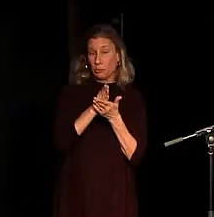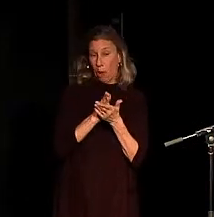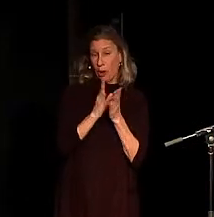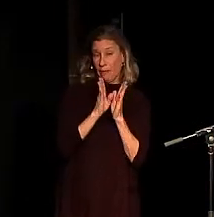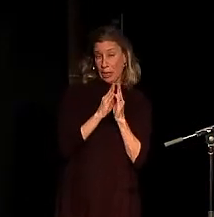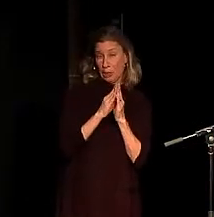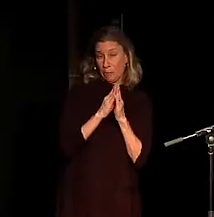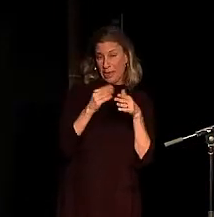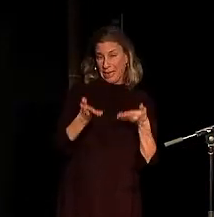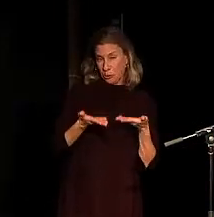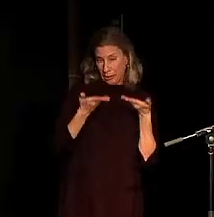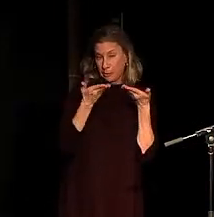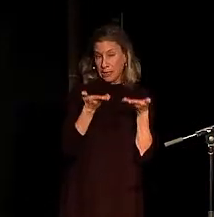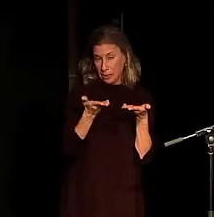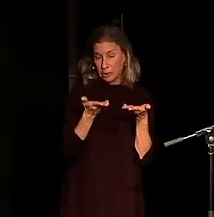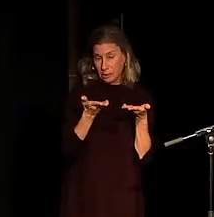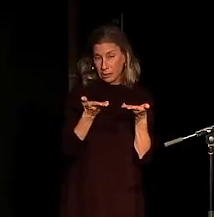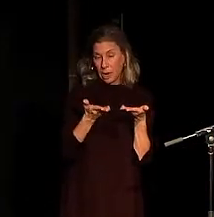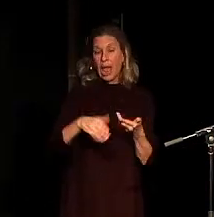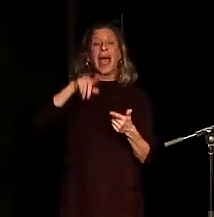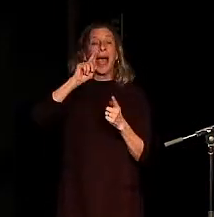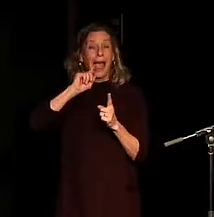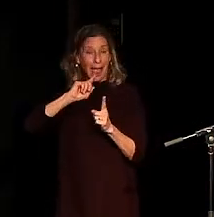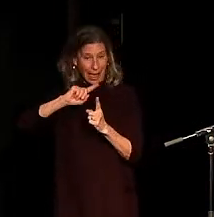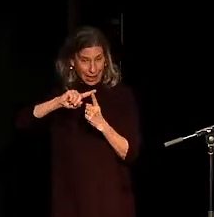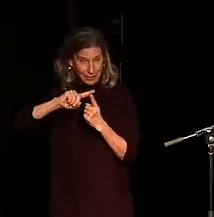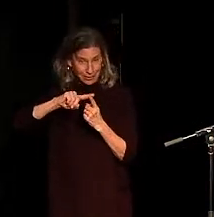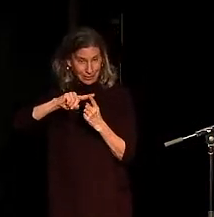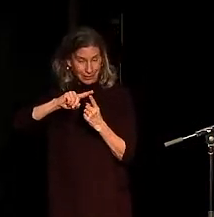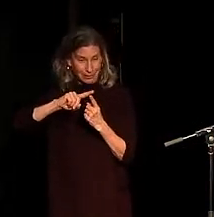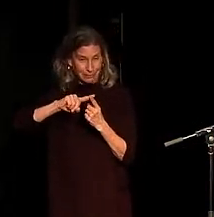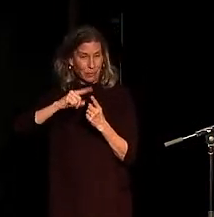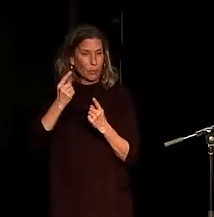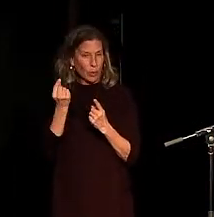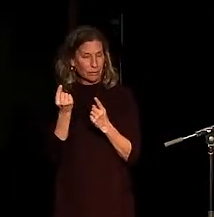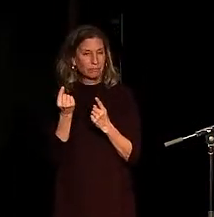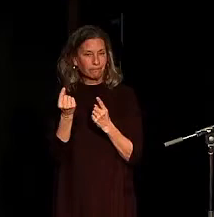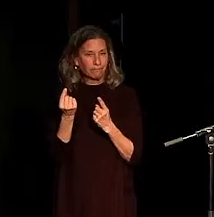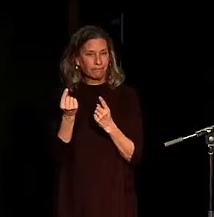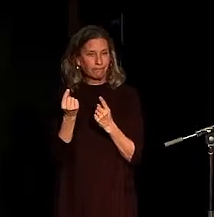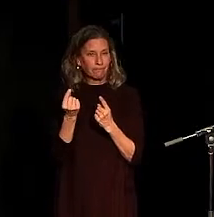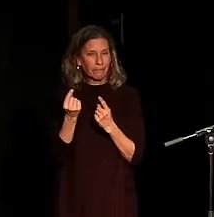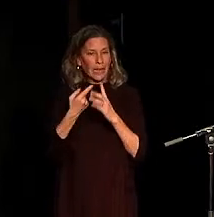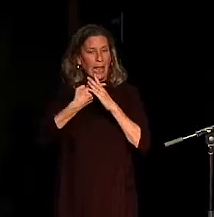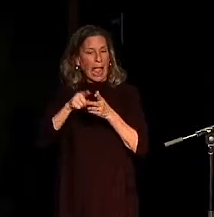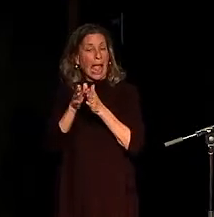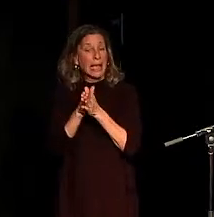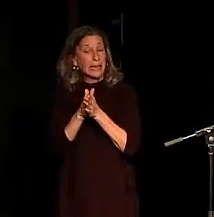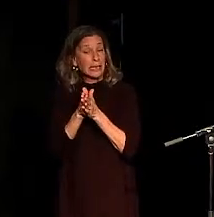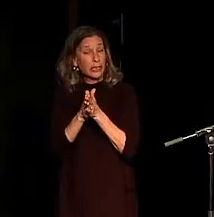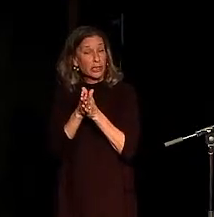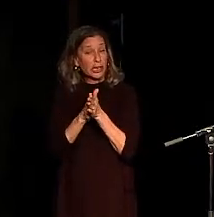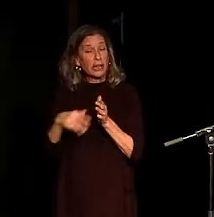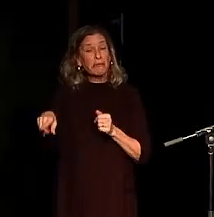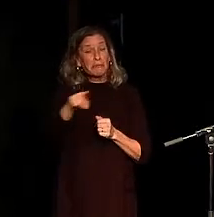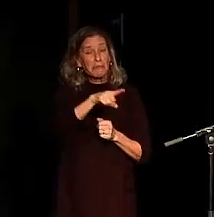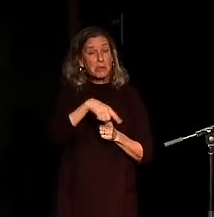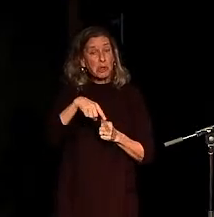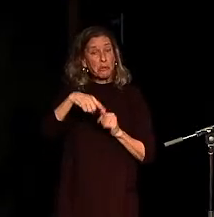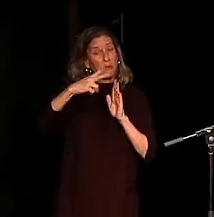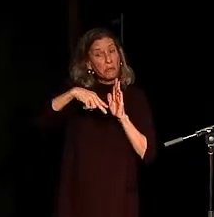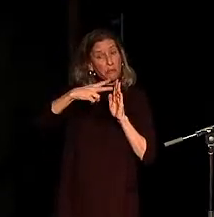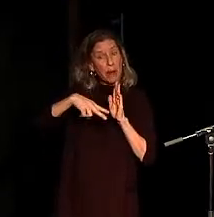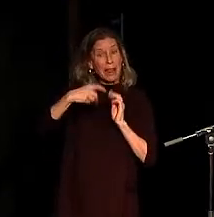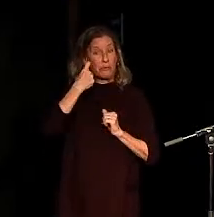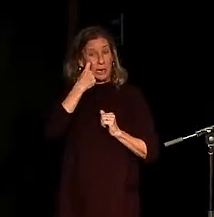committee's recommendation. Then there is a initiative that you may have been reading